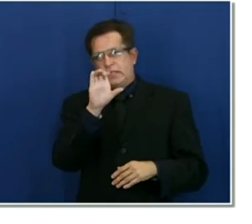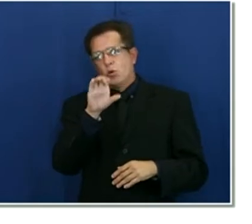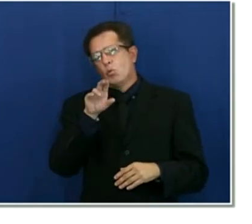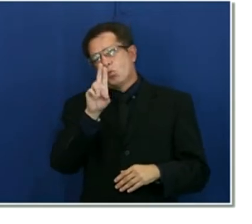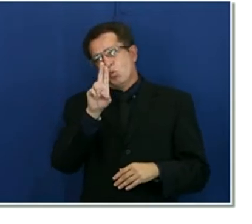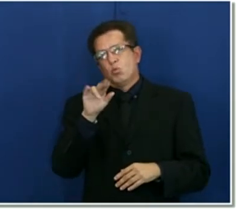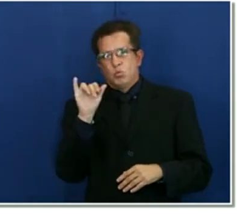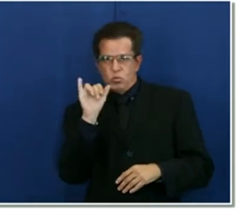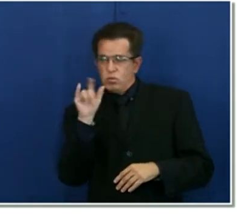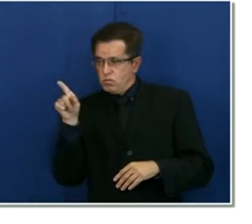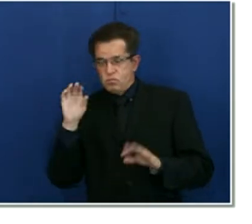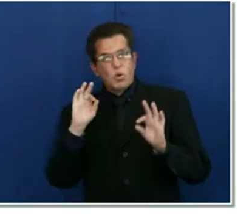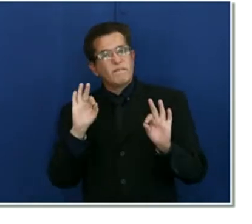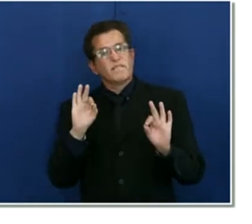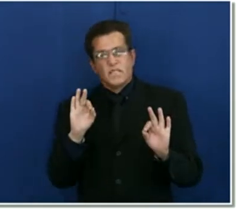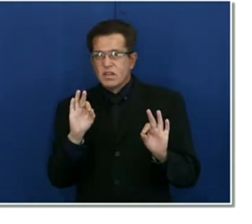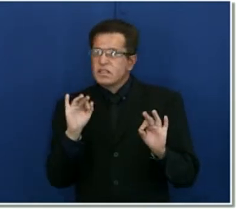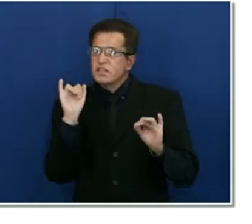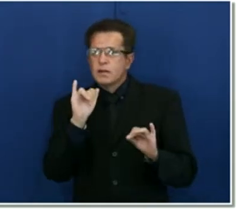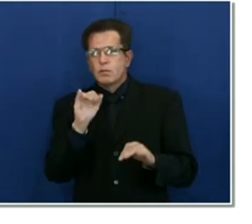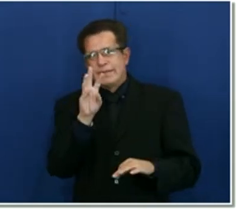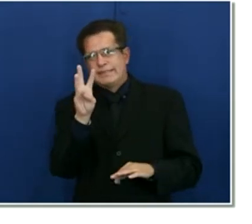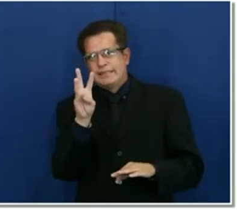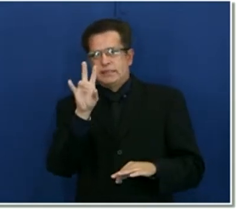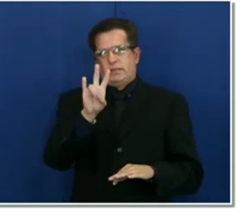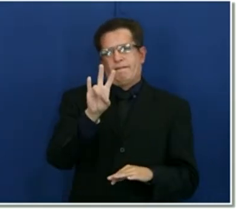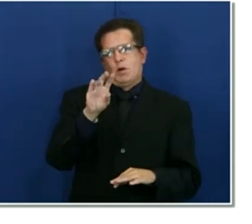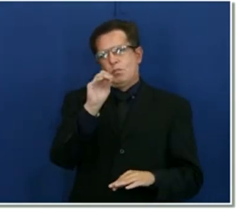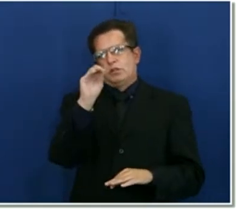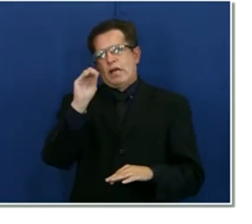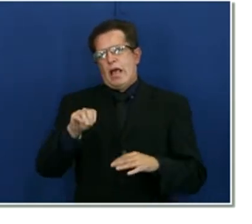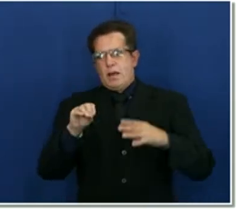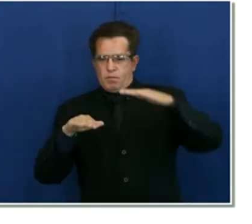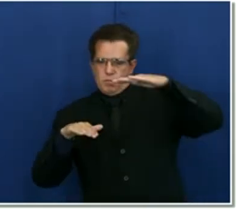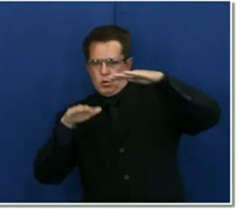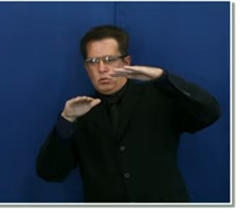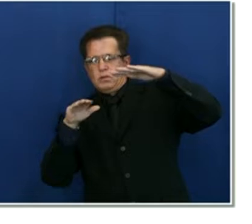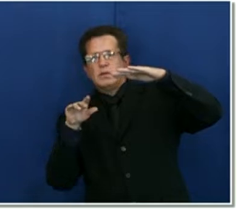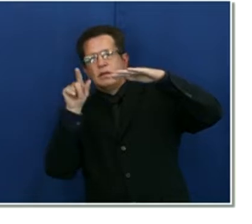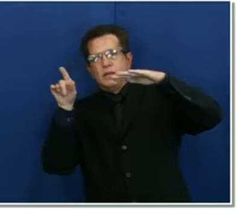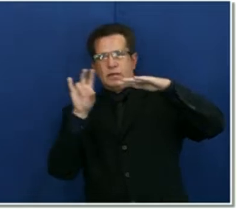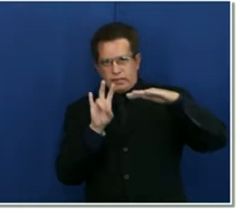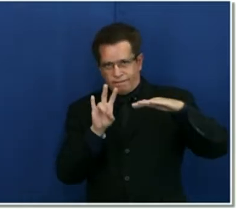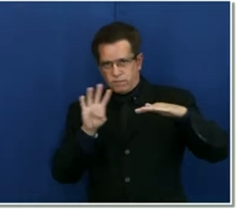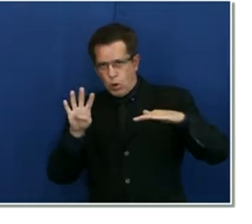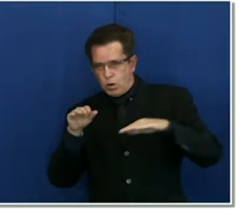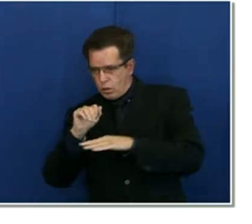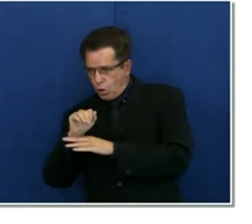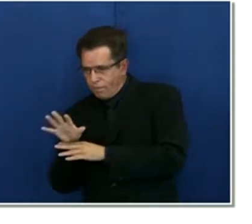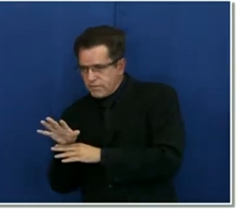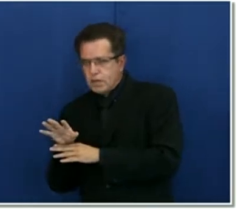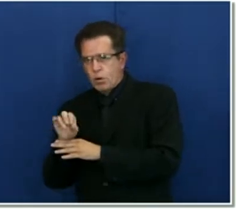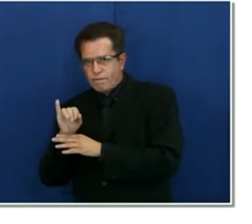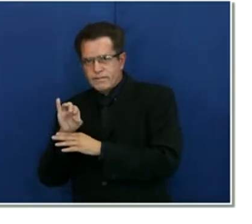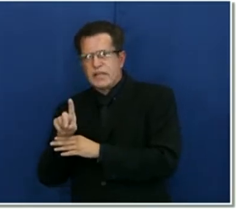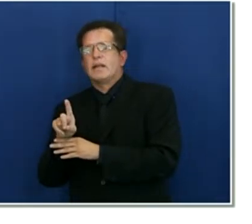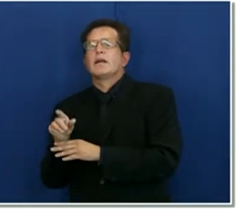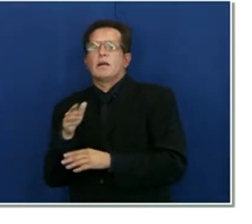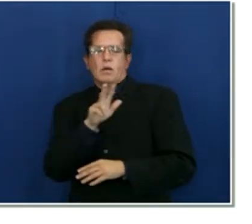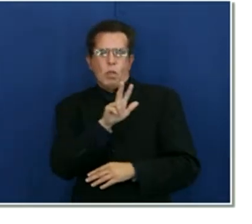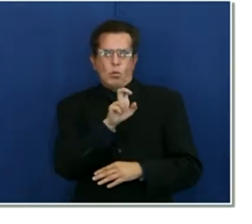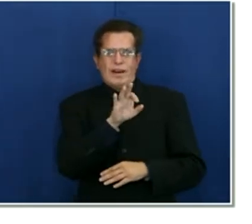again, holding remarkably steady right there at 67%, 74 COVID, 390